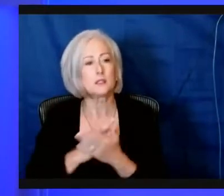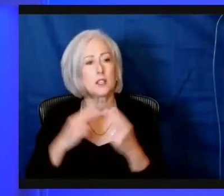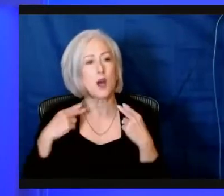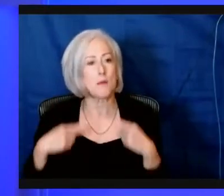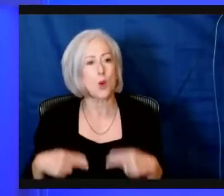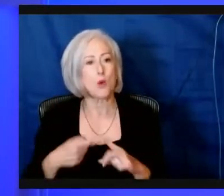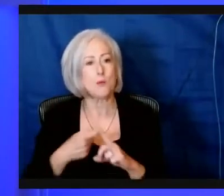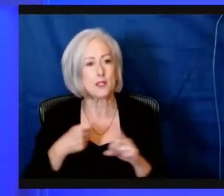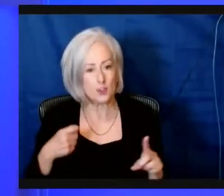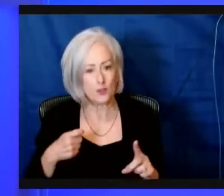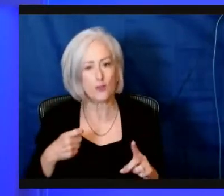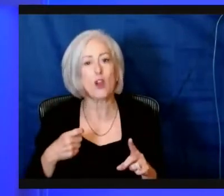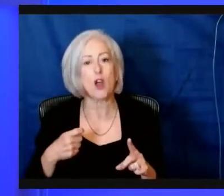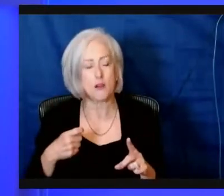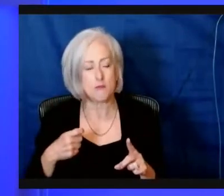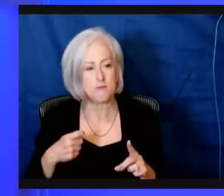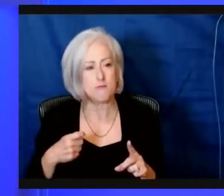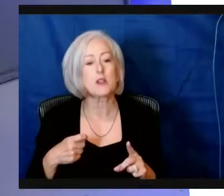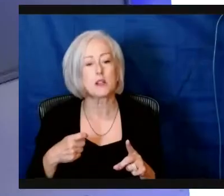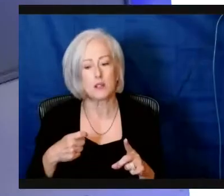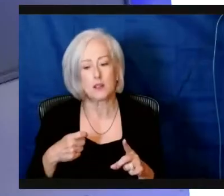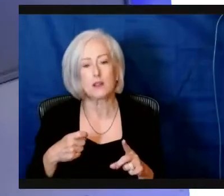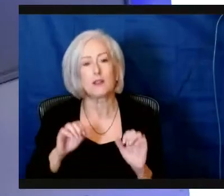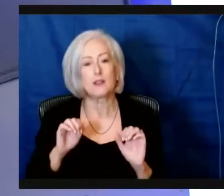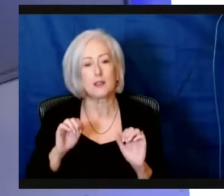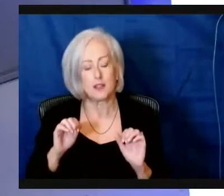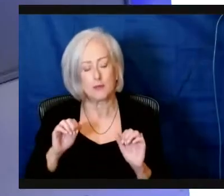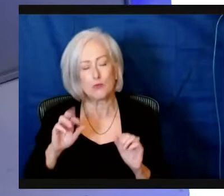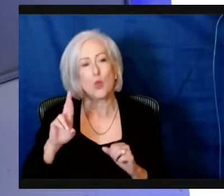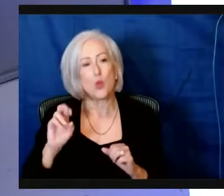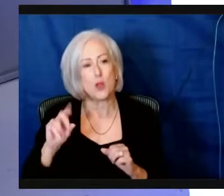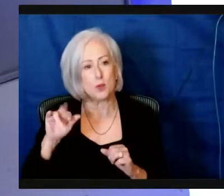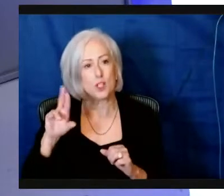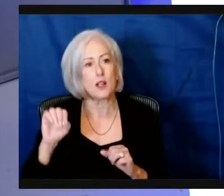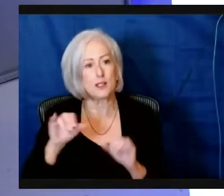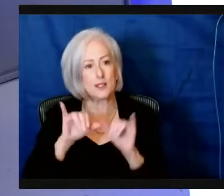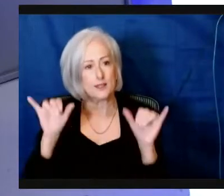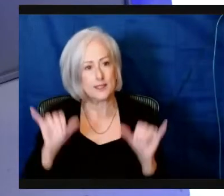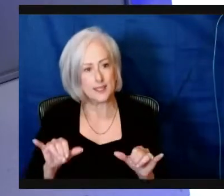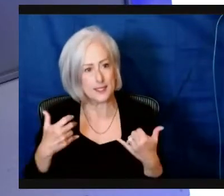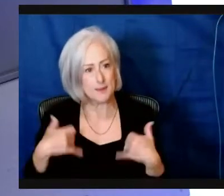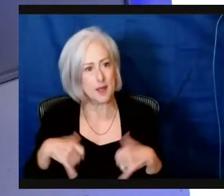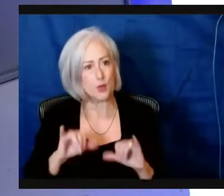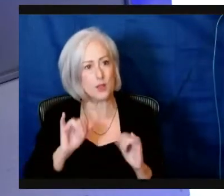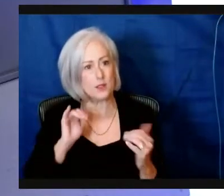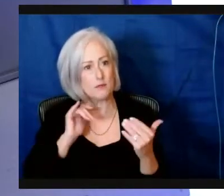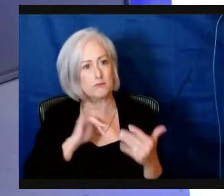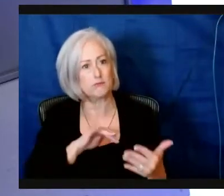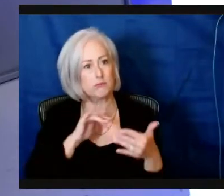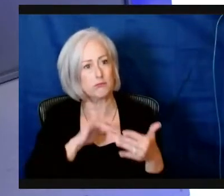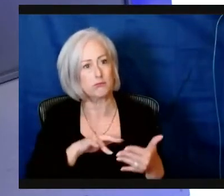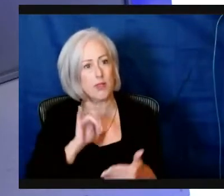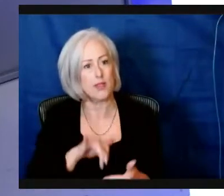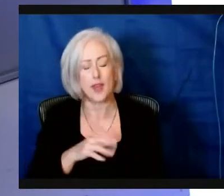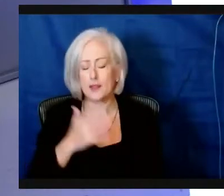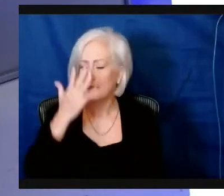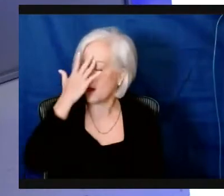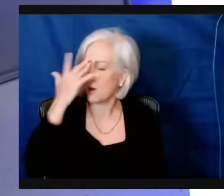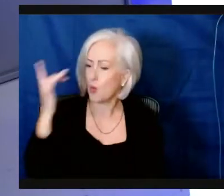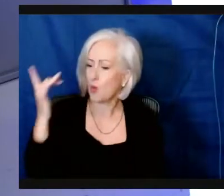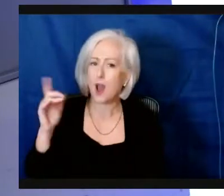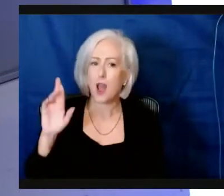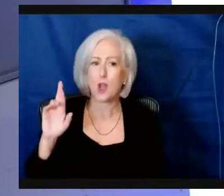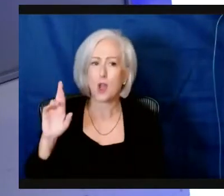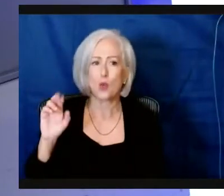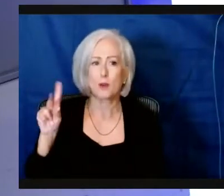reproductive system, which we are studying. Yeah, that is pretty amazing. And again, why the reproductive system, though? You were telling me a little bit about